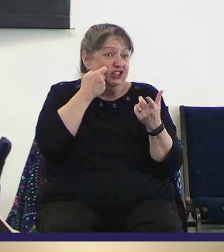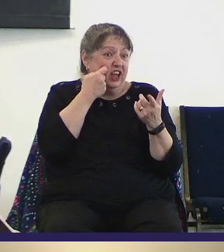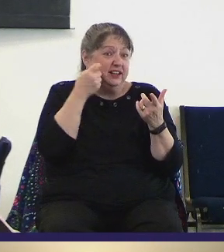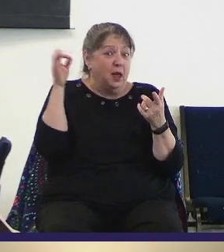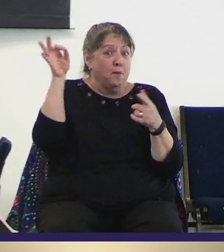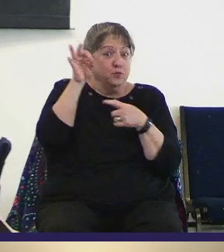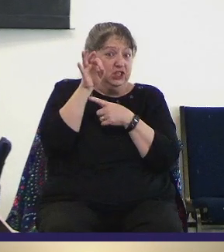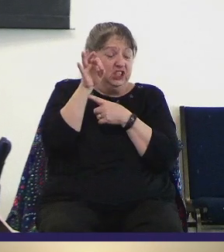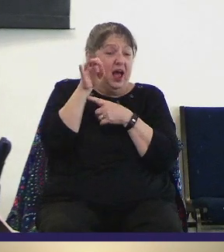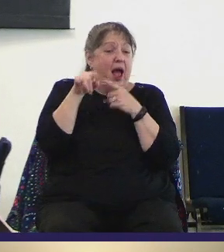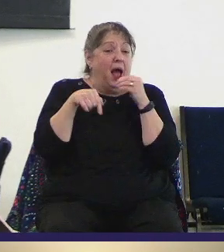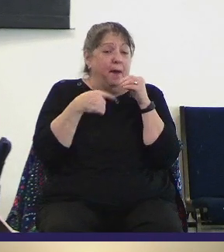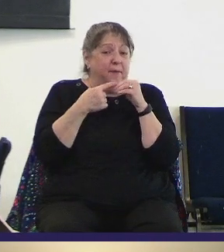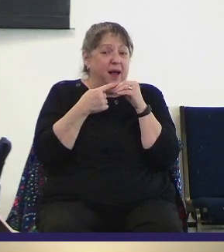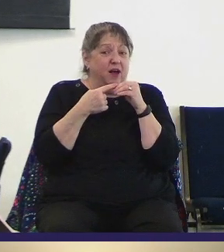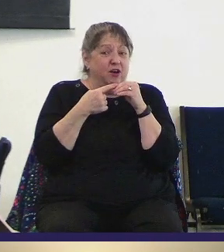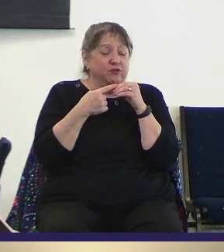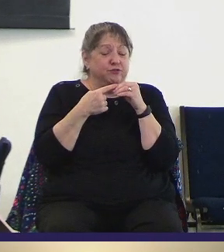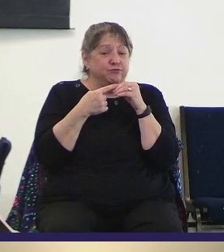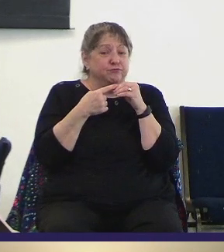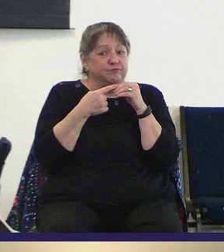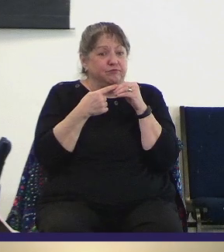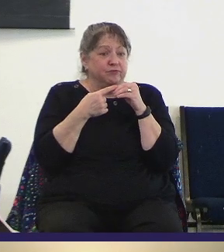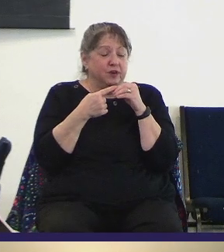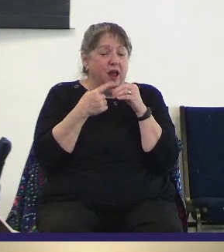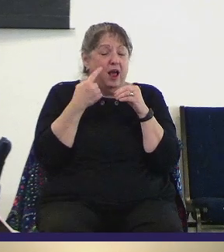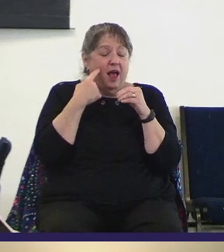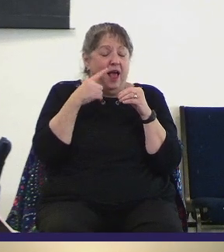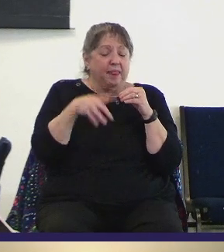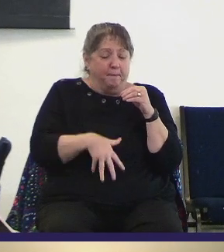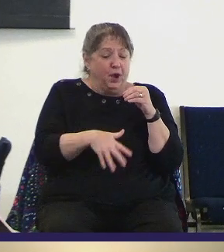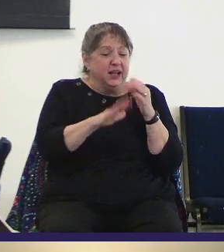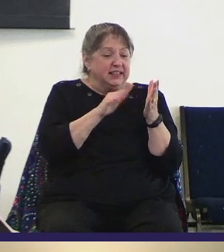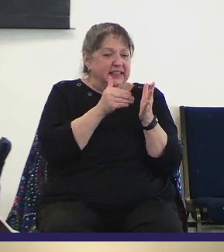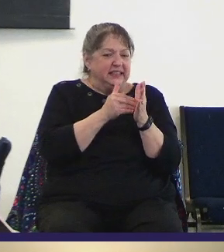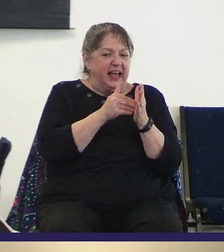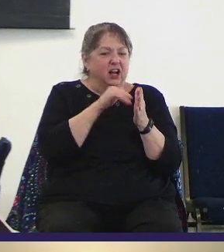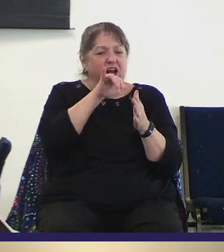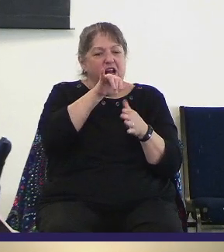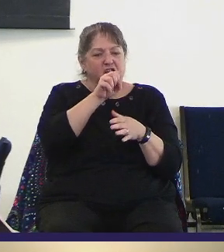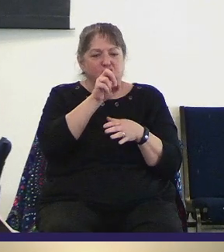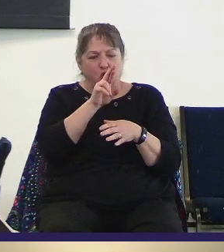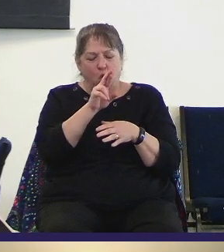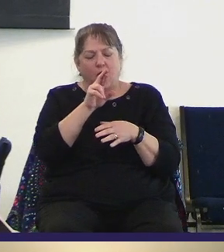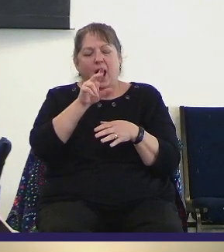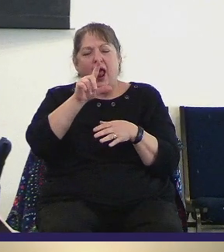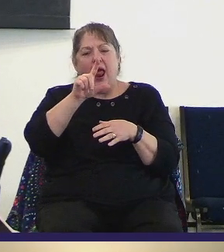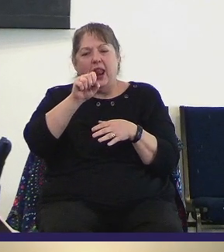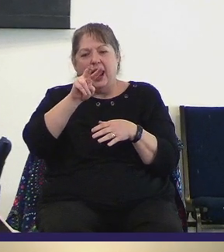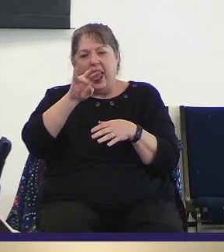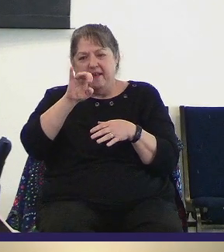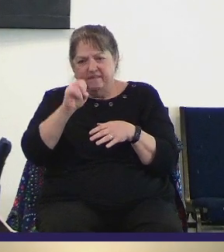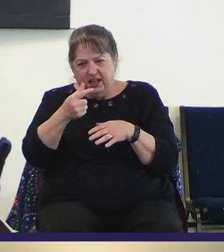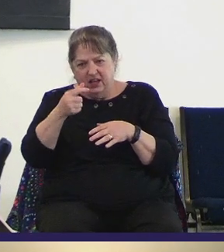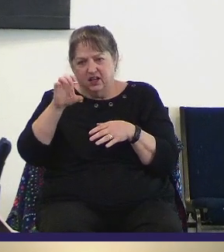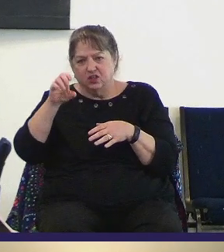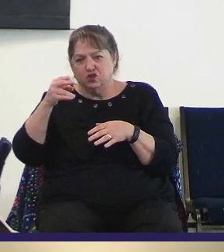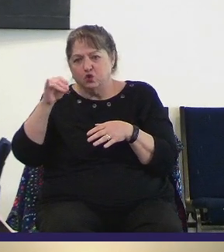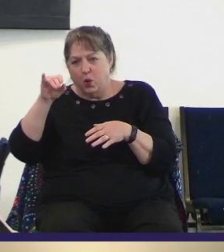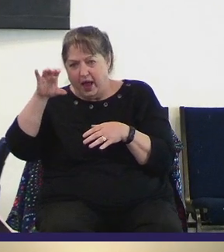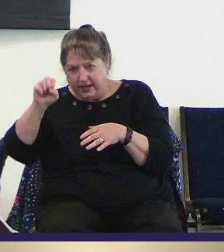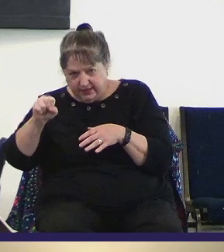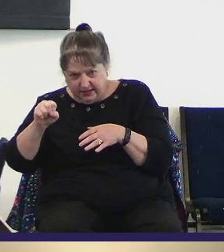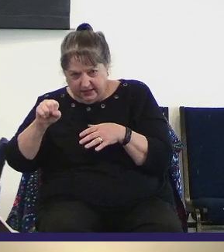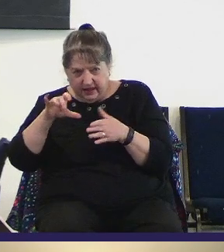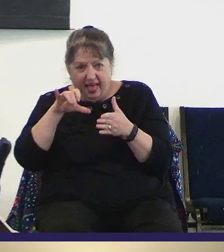message in regards to to your loving choices and in regard to the